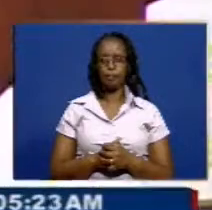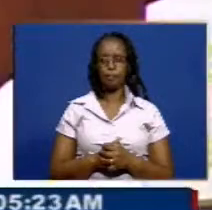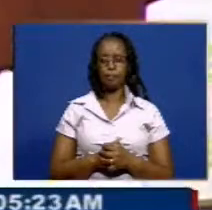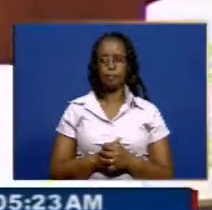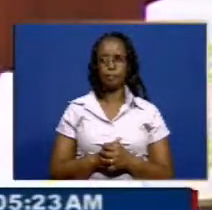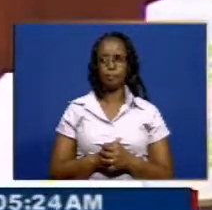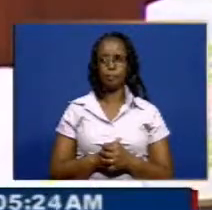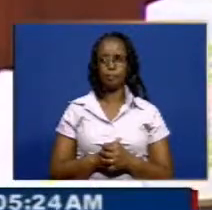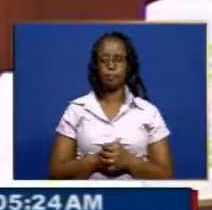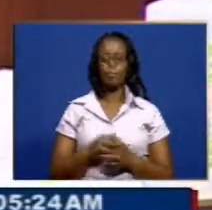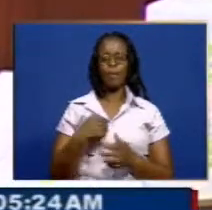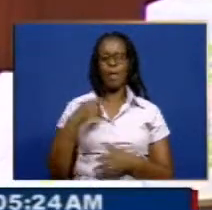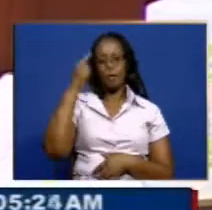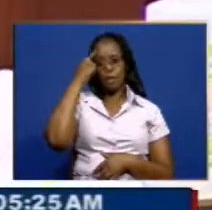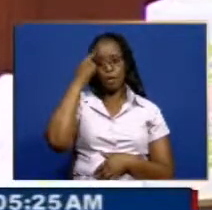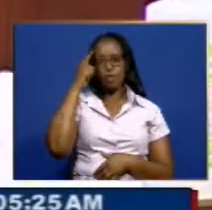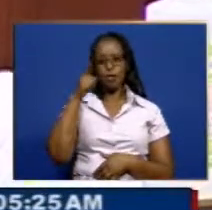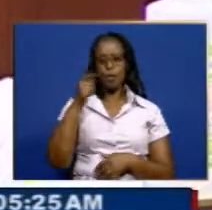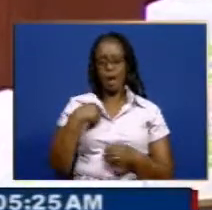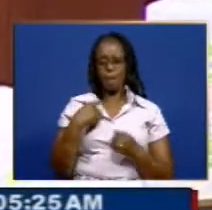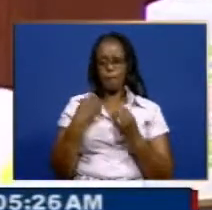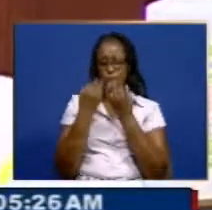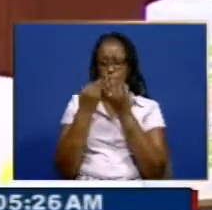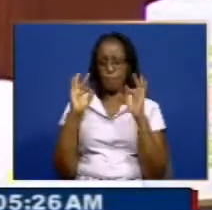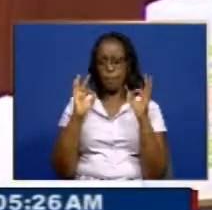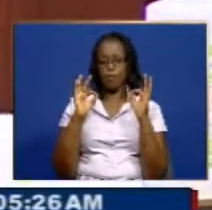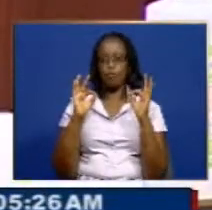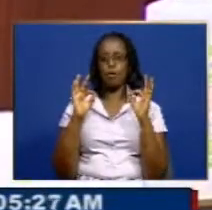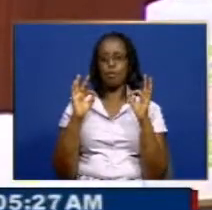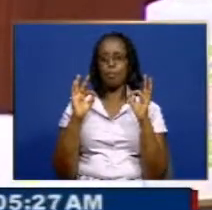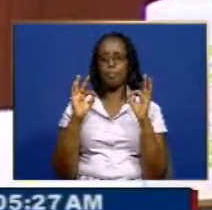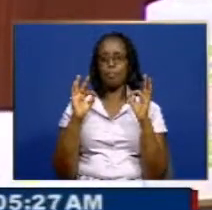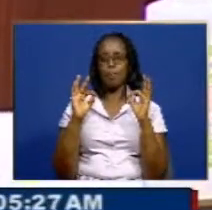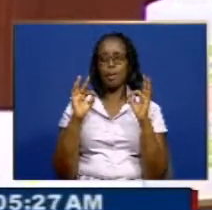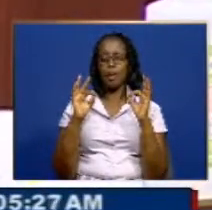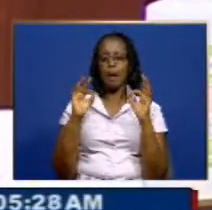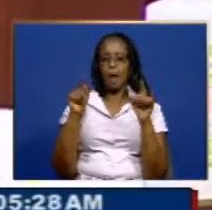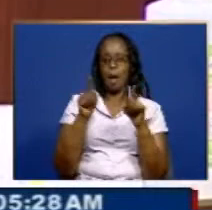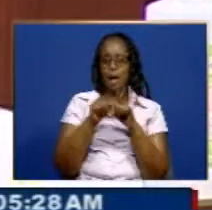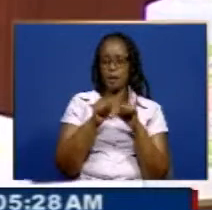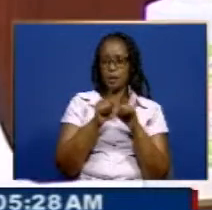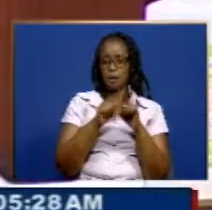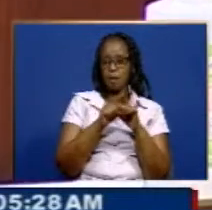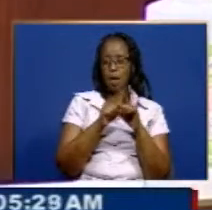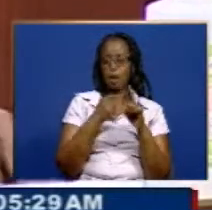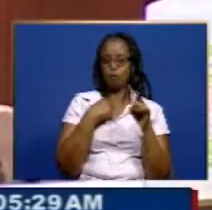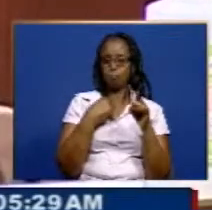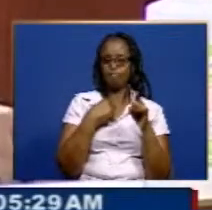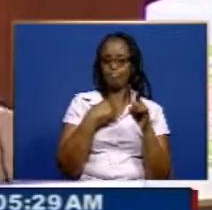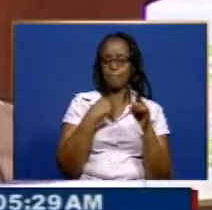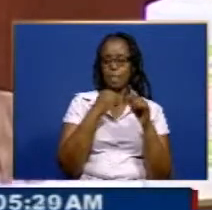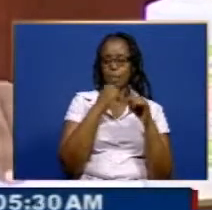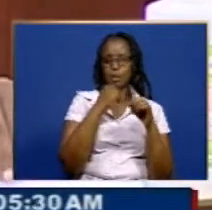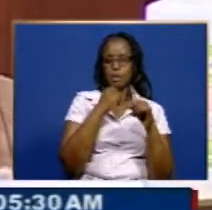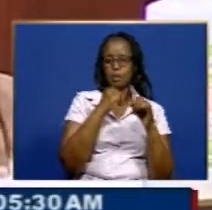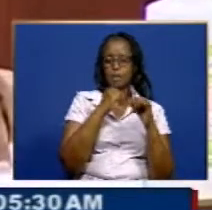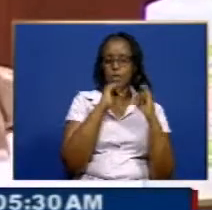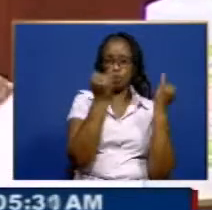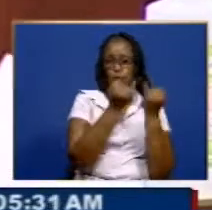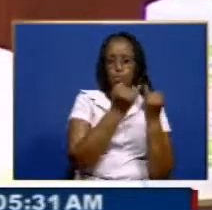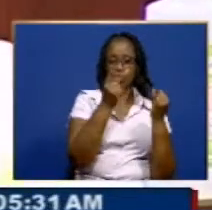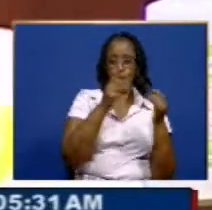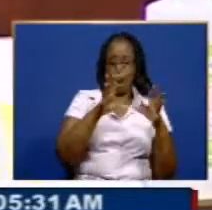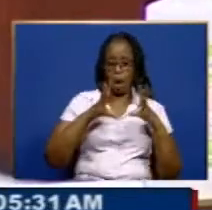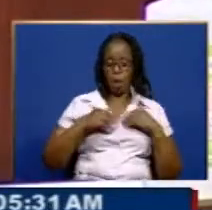have discretion as an adjudicatory body to allow me to put those